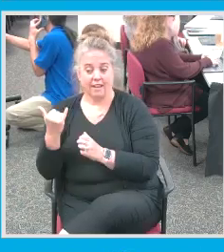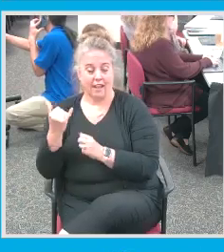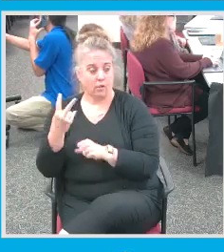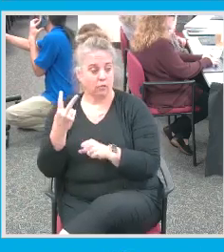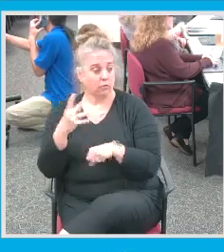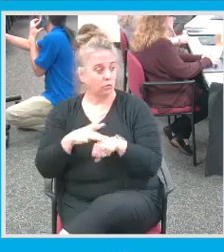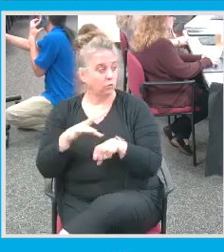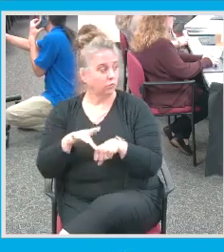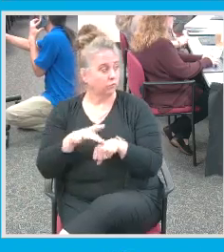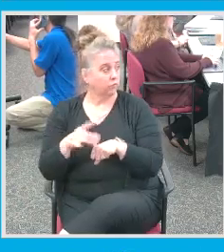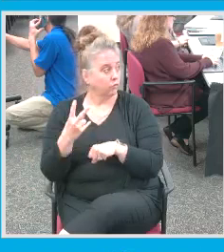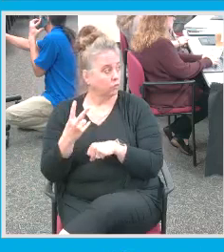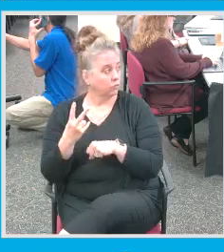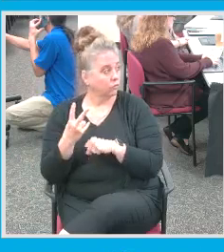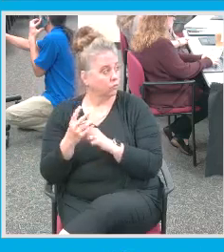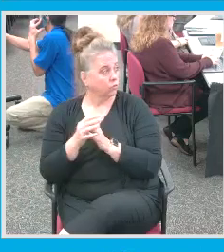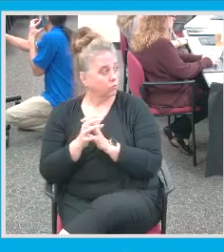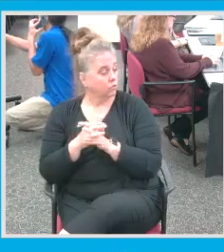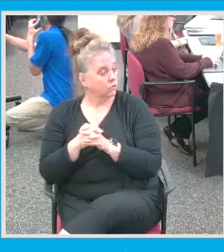there any